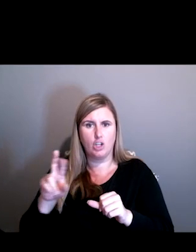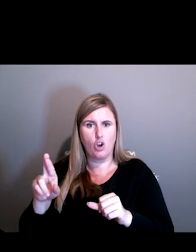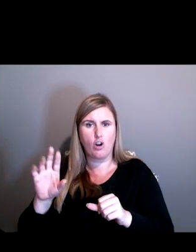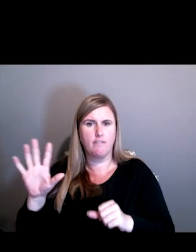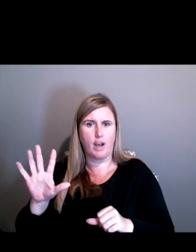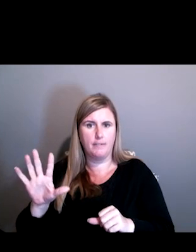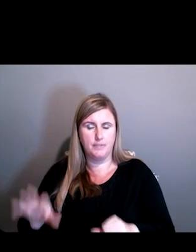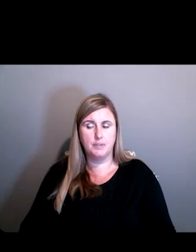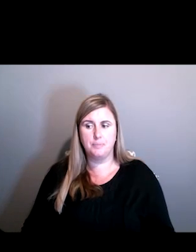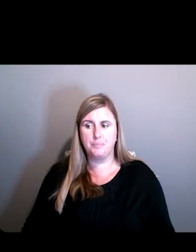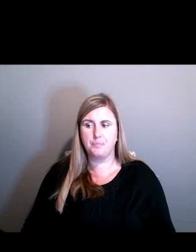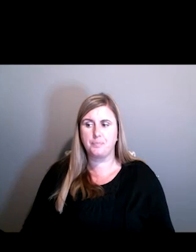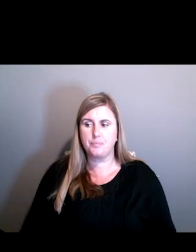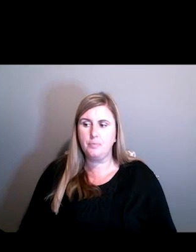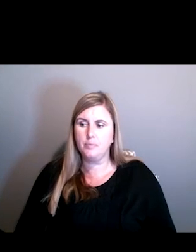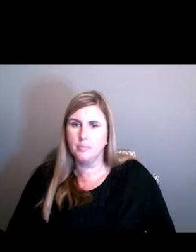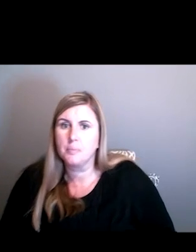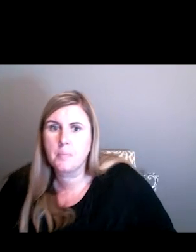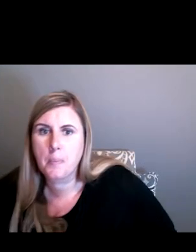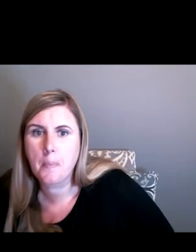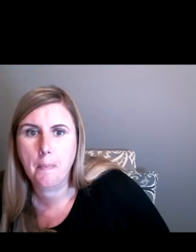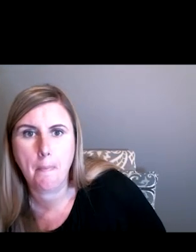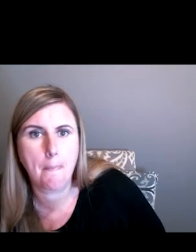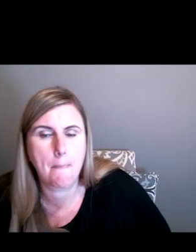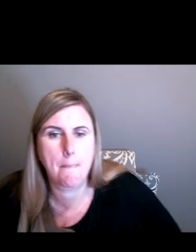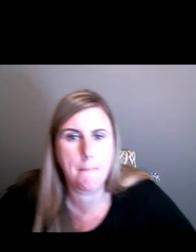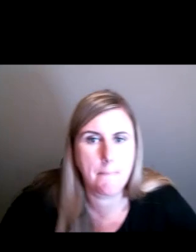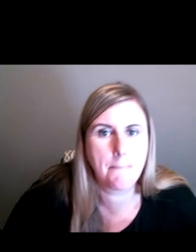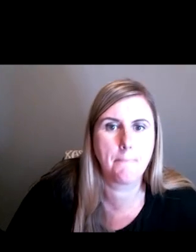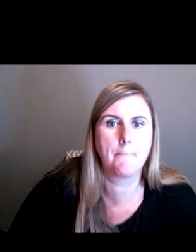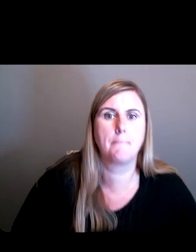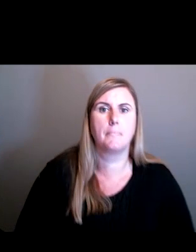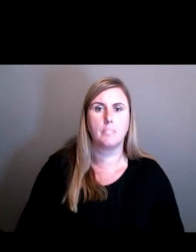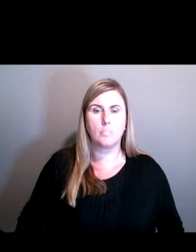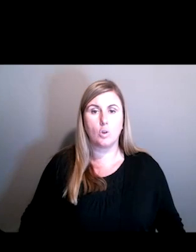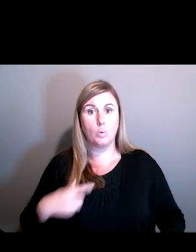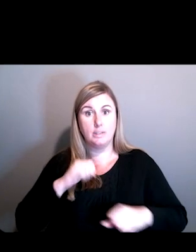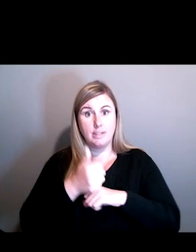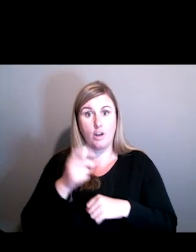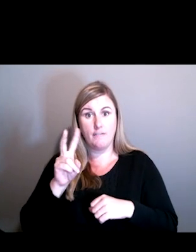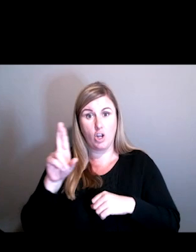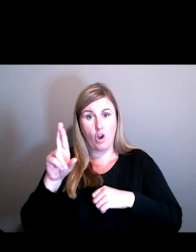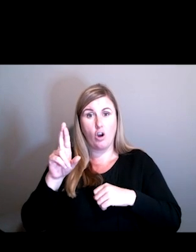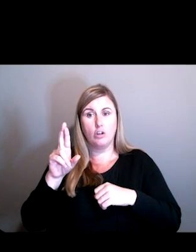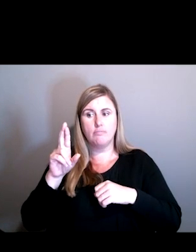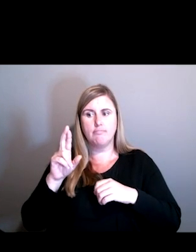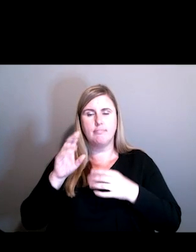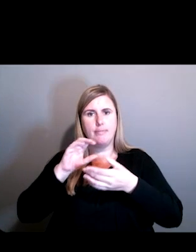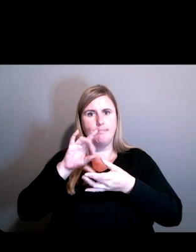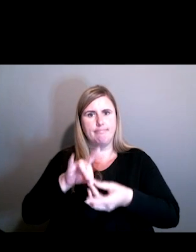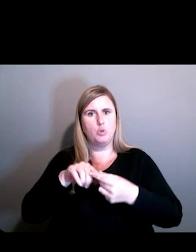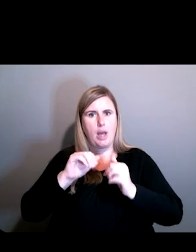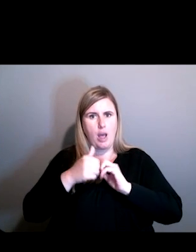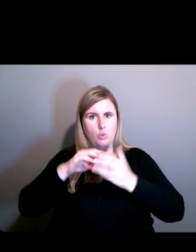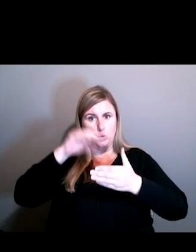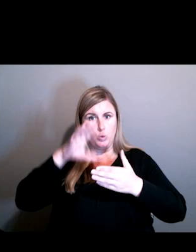me maintain the VR of 5. So we set our VRs according to how our